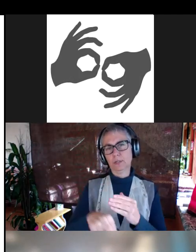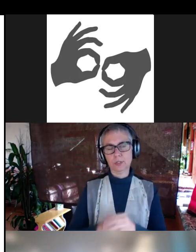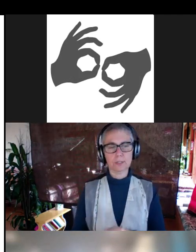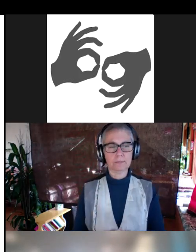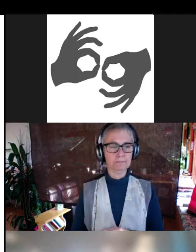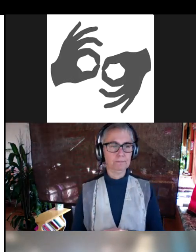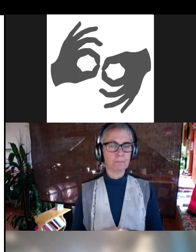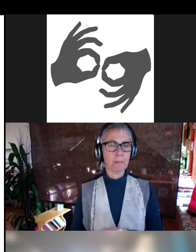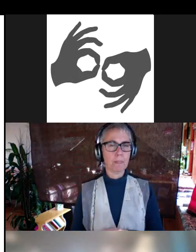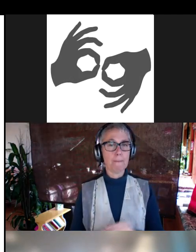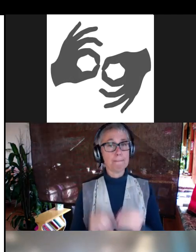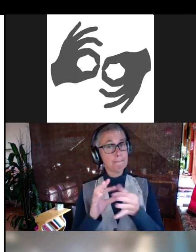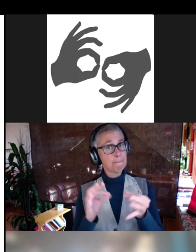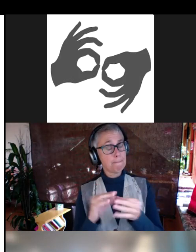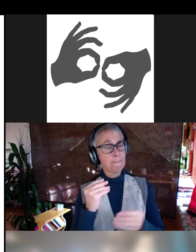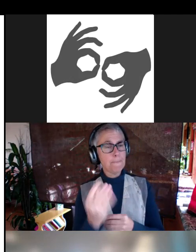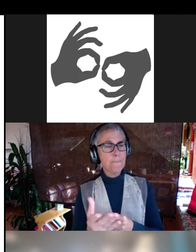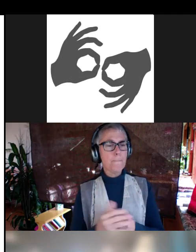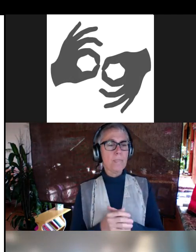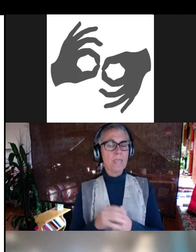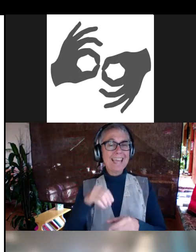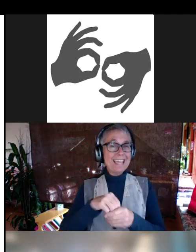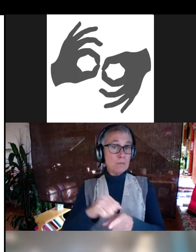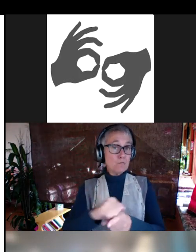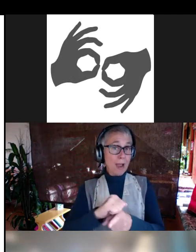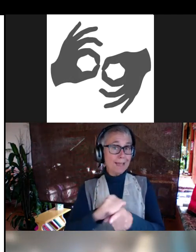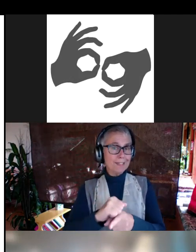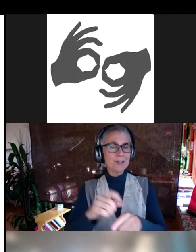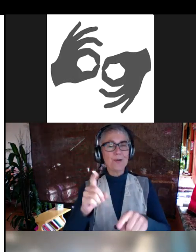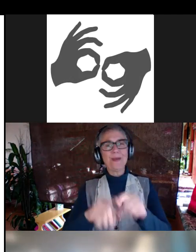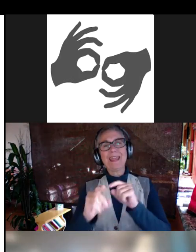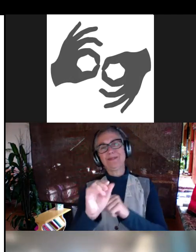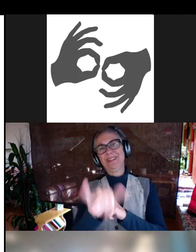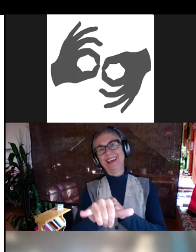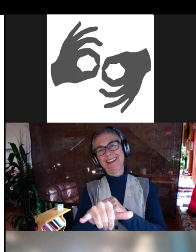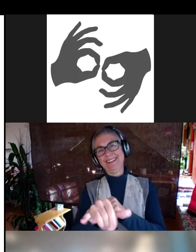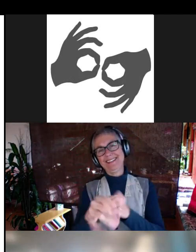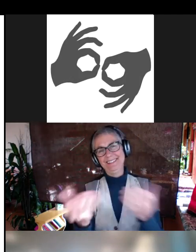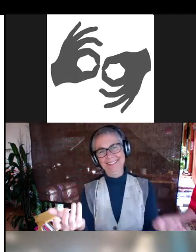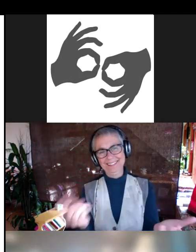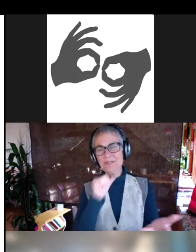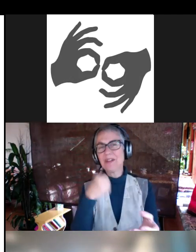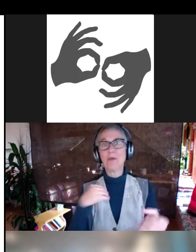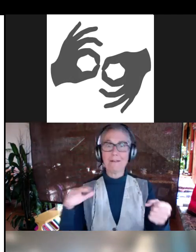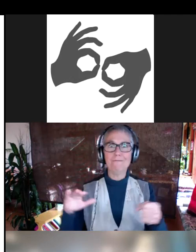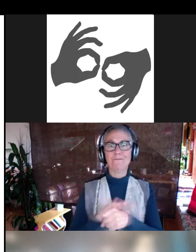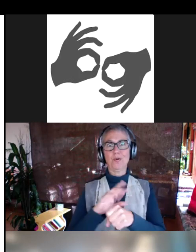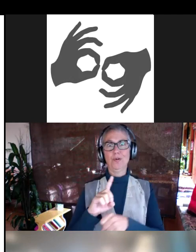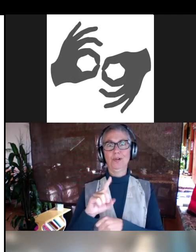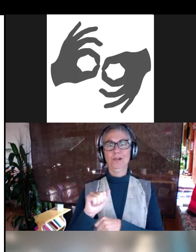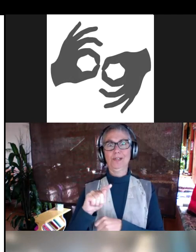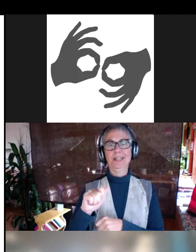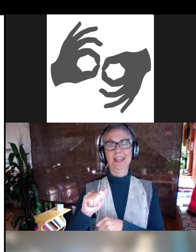What I'll note is obviously in practice, we can't do this, right? We don't have the full data set. It's